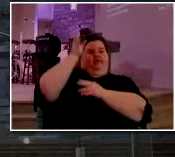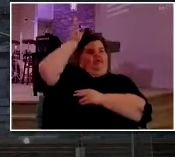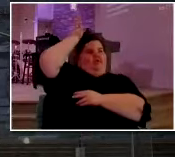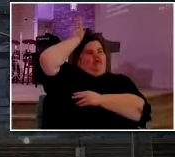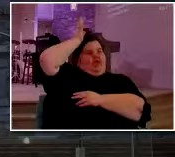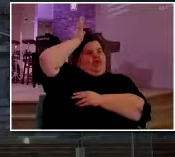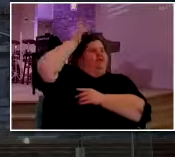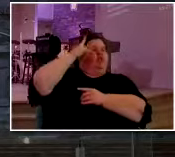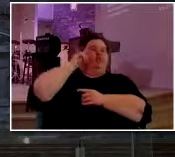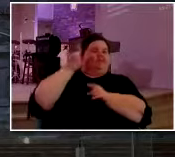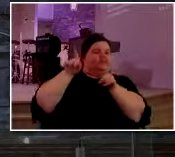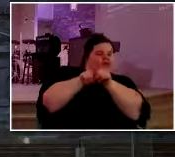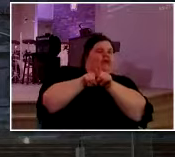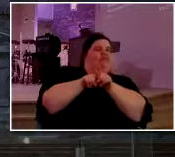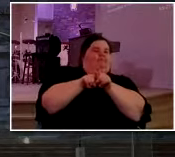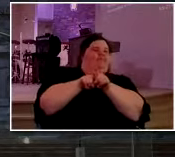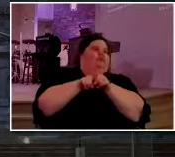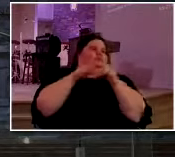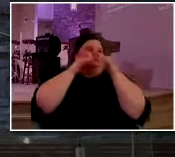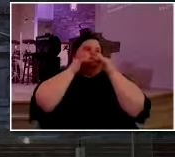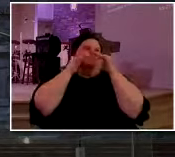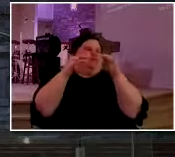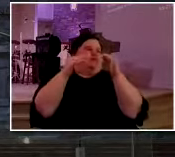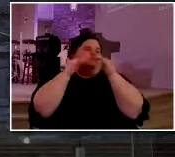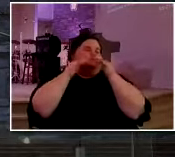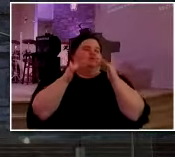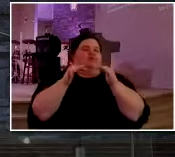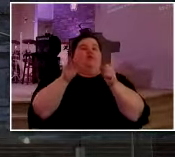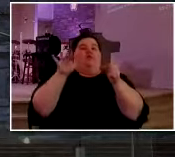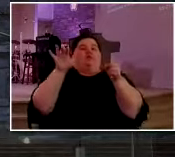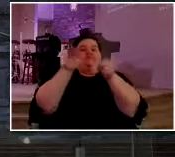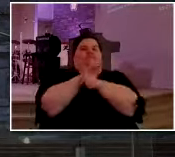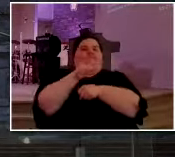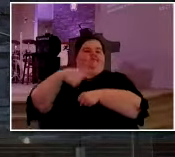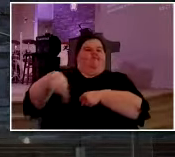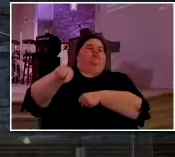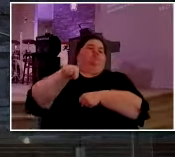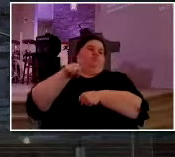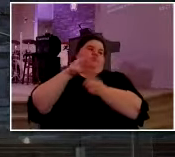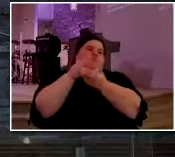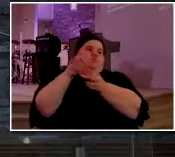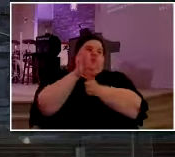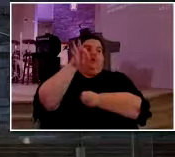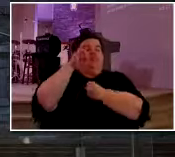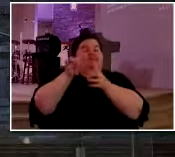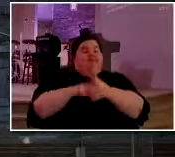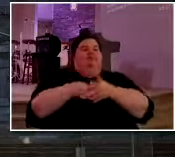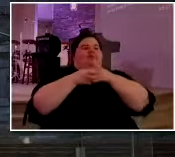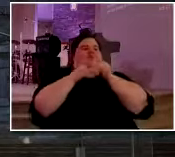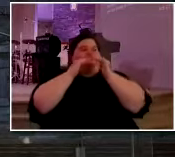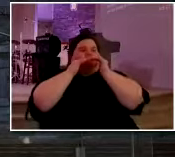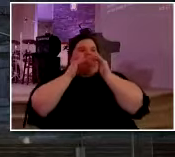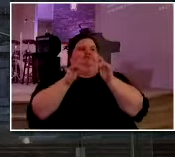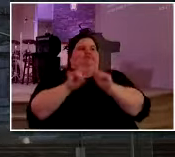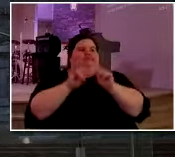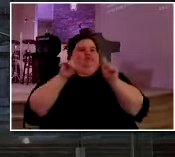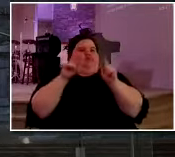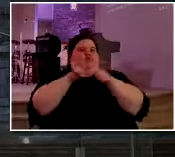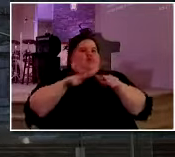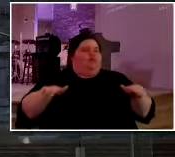And it sat upon each of them. And they were all filled with the Holy Ghost. And began to speak with other